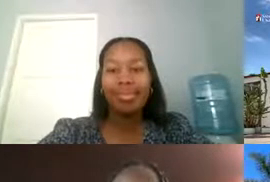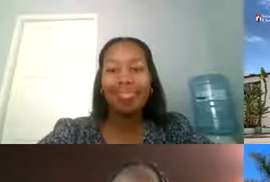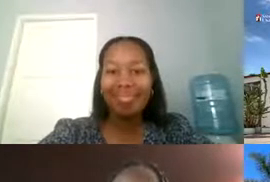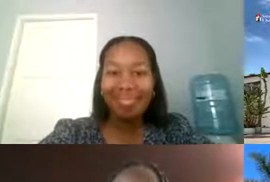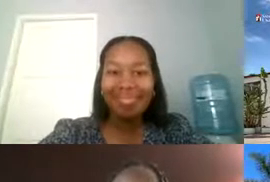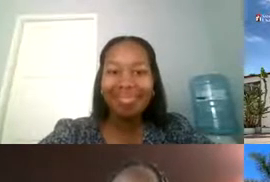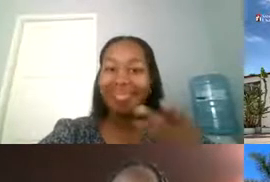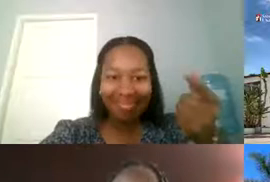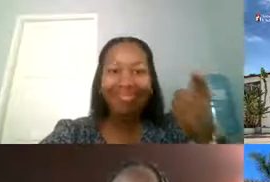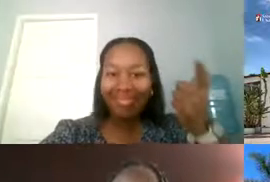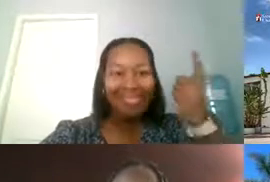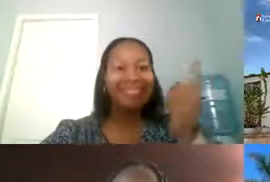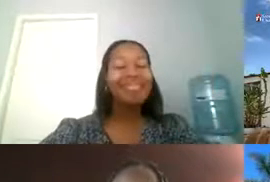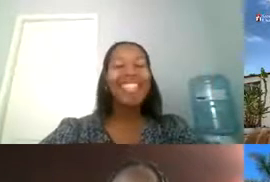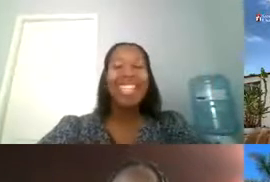And?